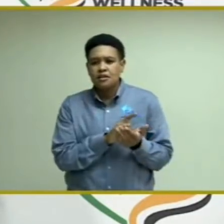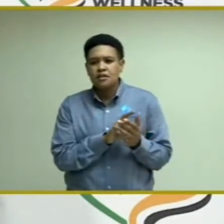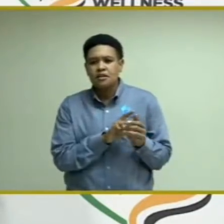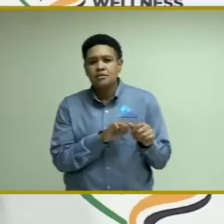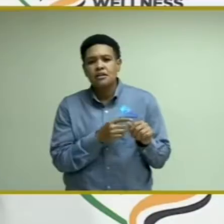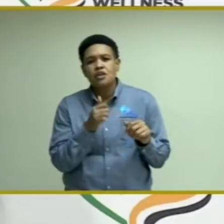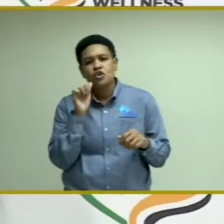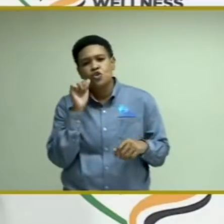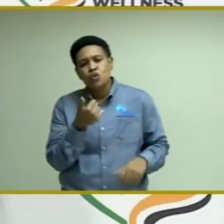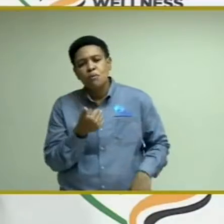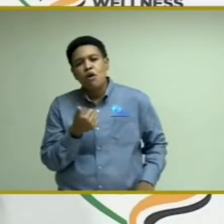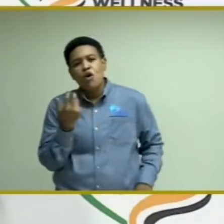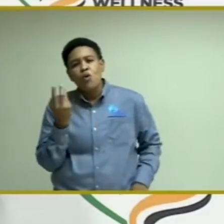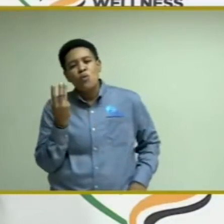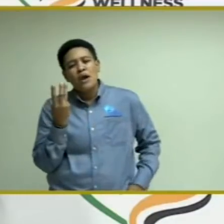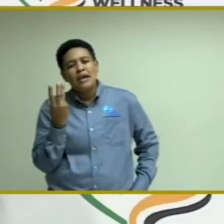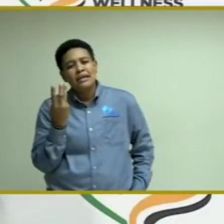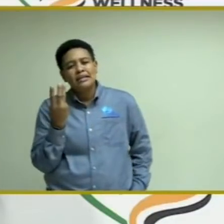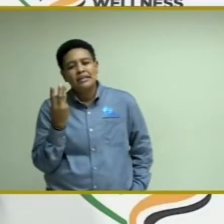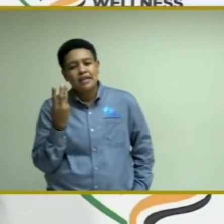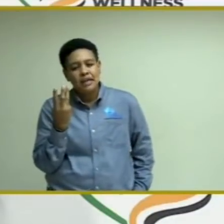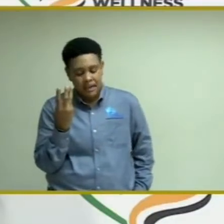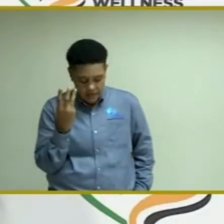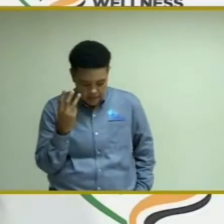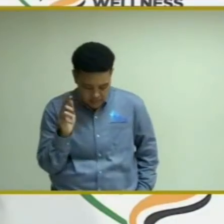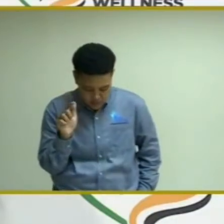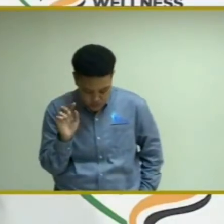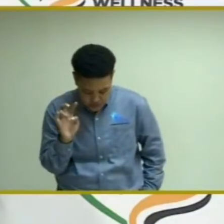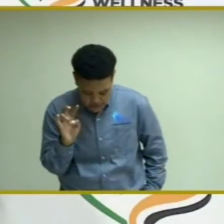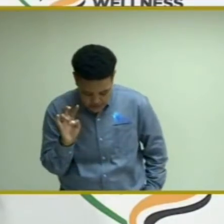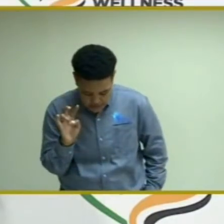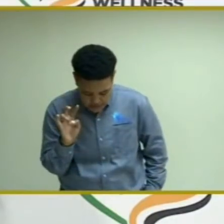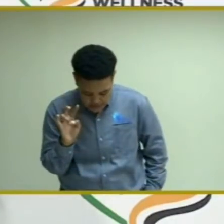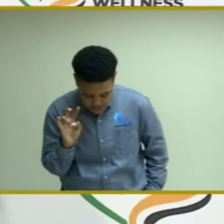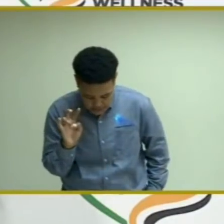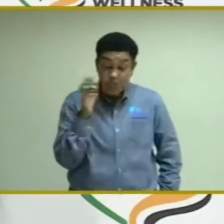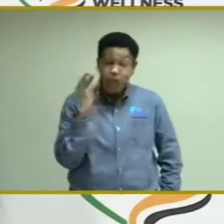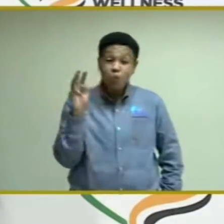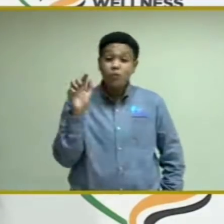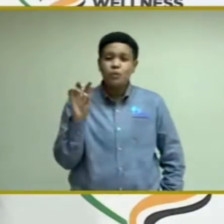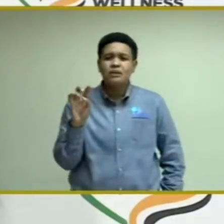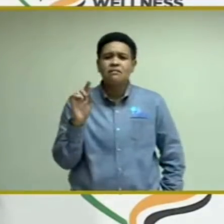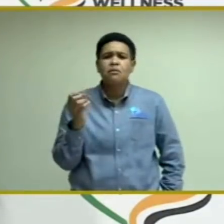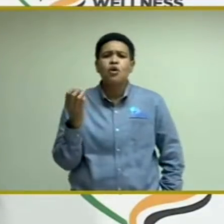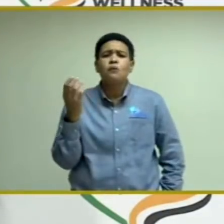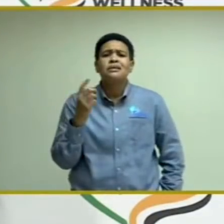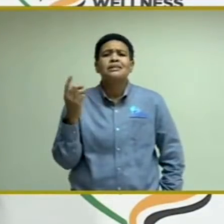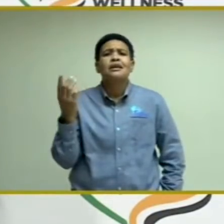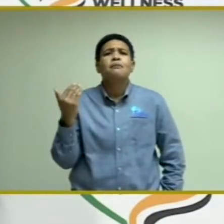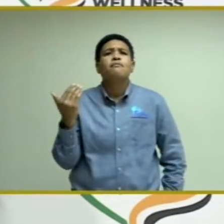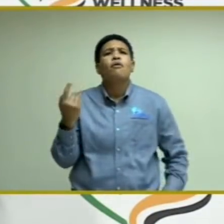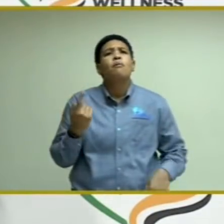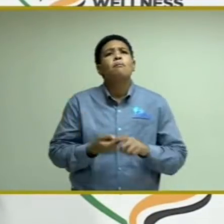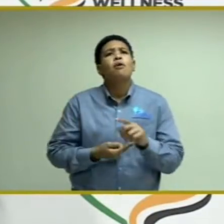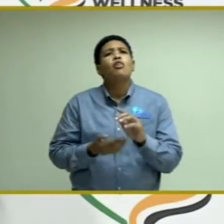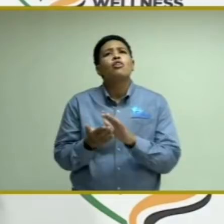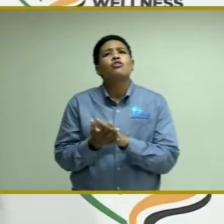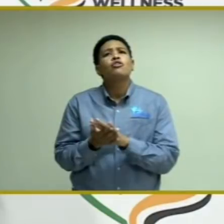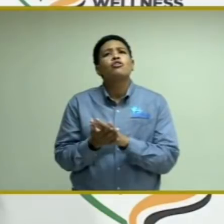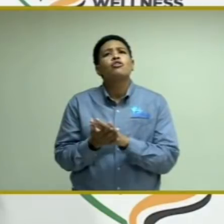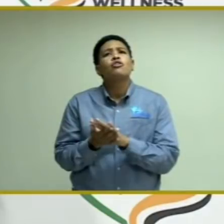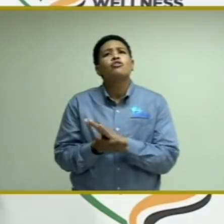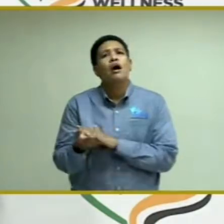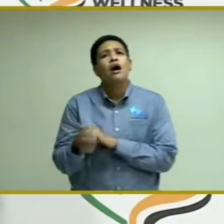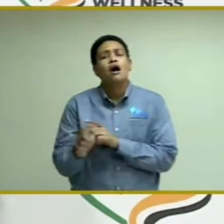starting tomorrow, Wednesday, the 27th, a number of days before the end of the month,